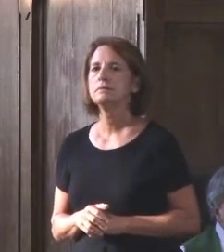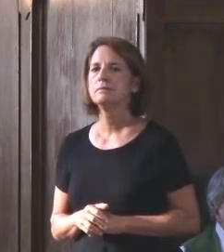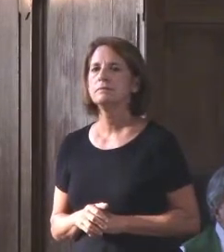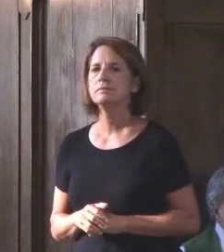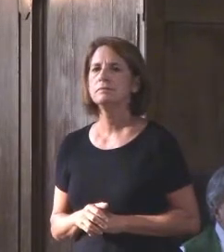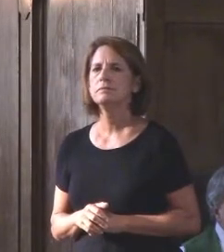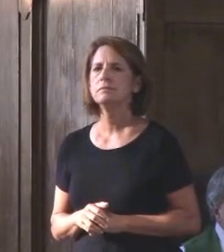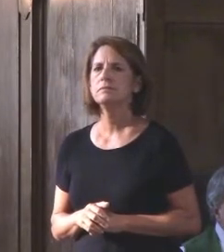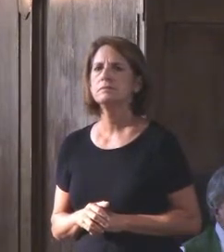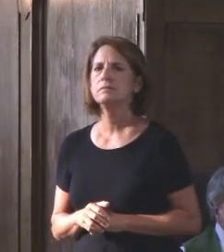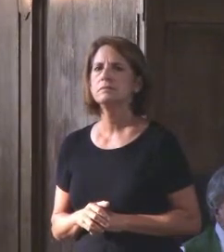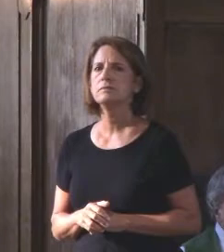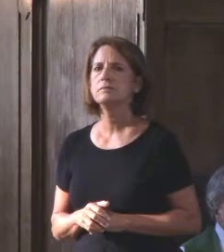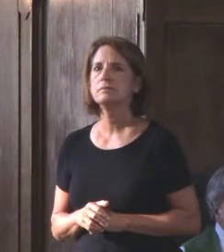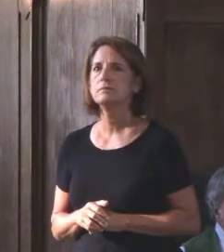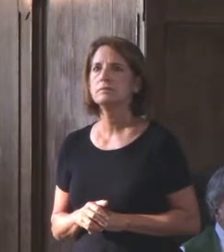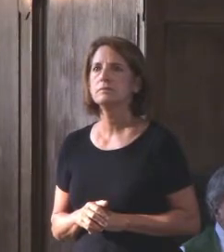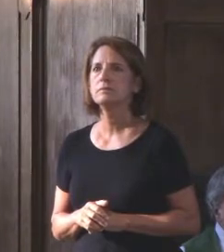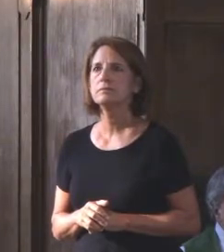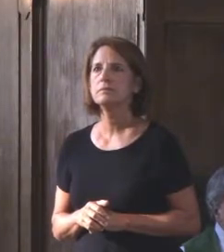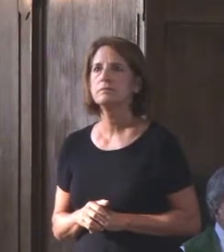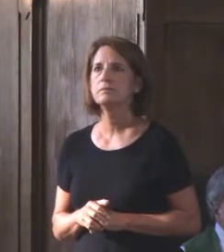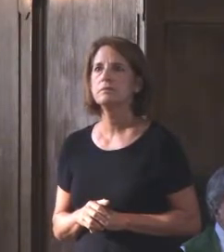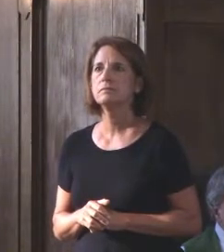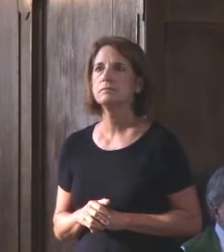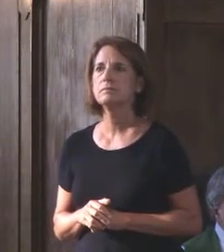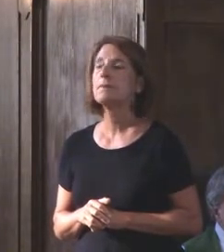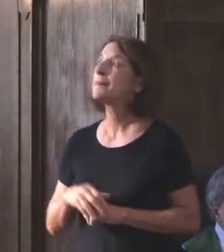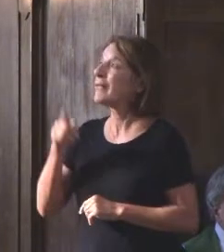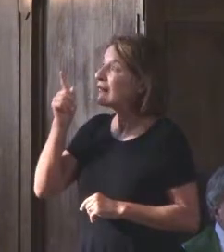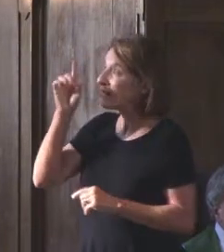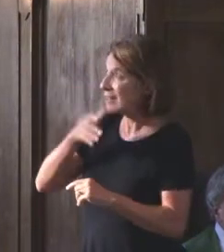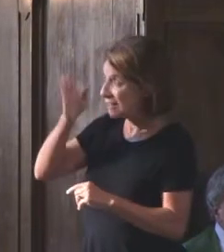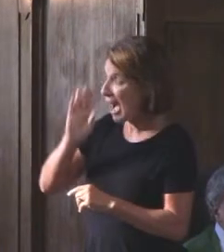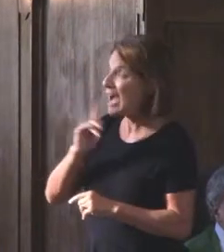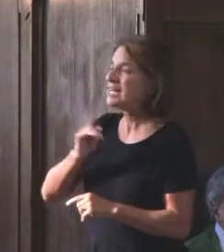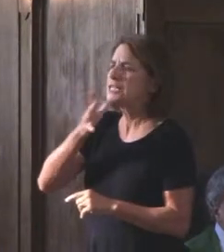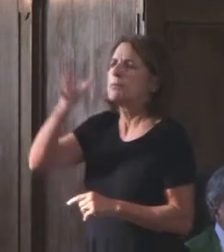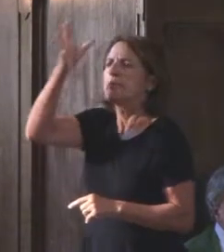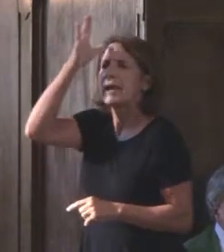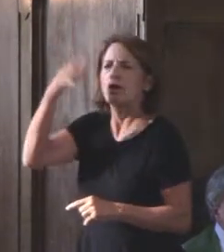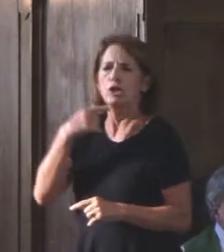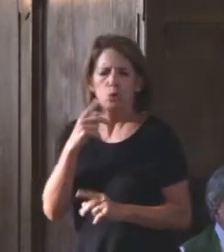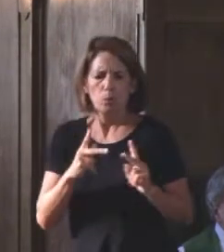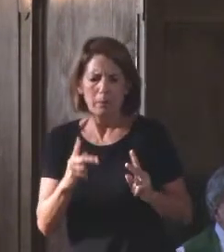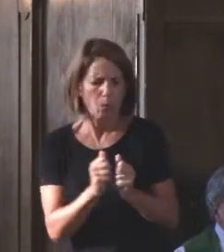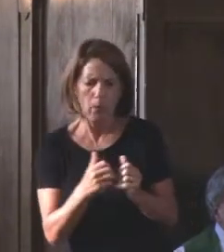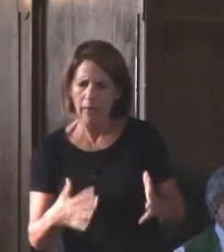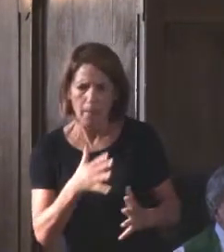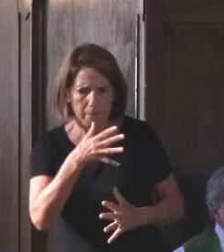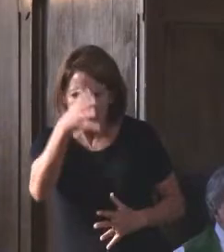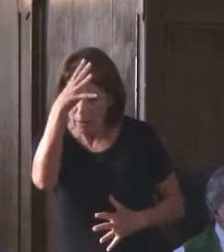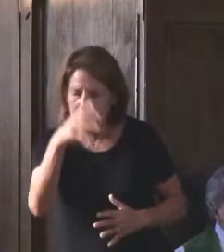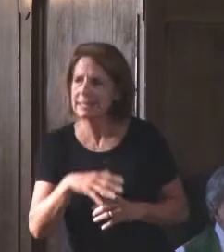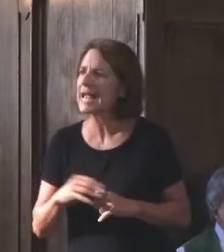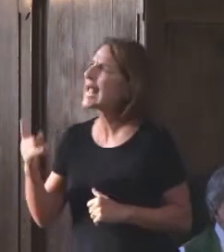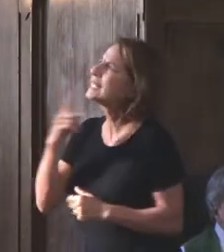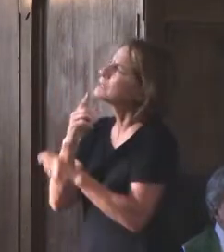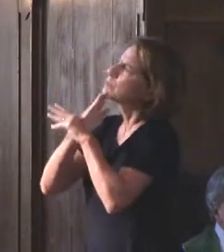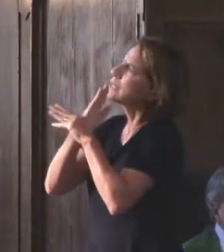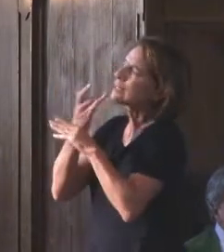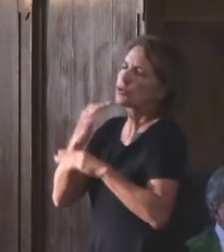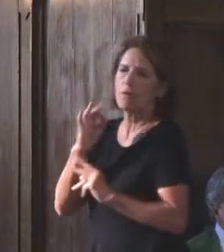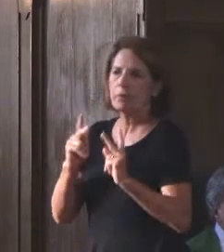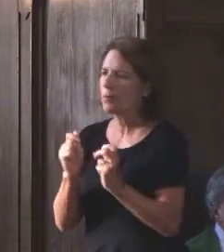A parent to the orphan and protector of the defenseless is our God who dwells in